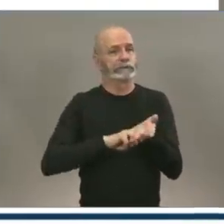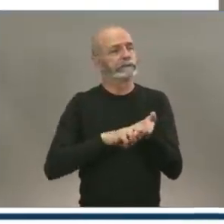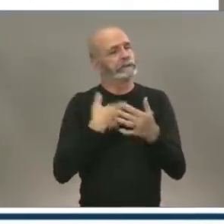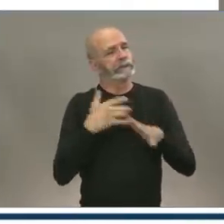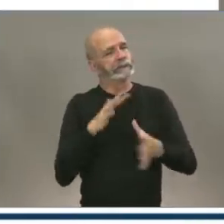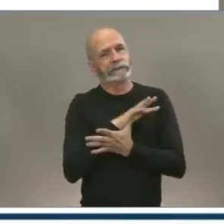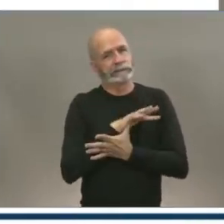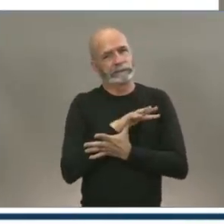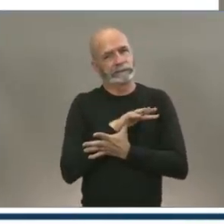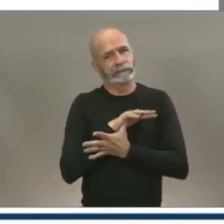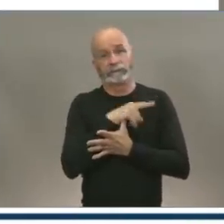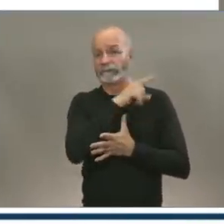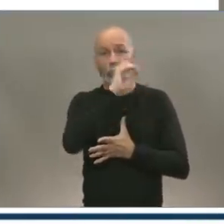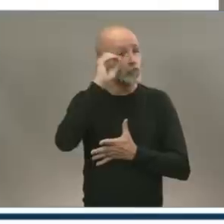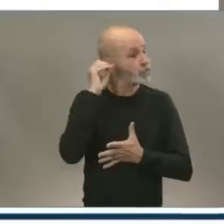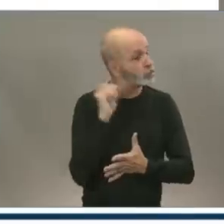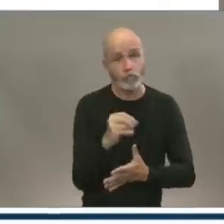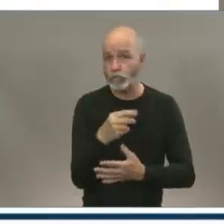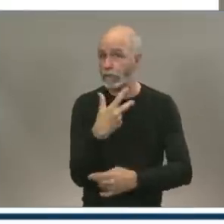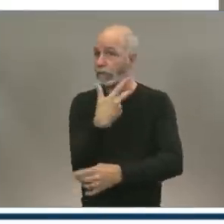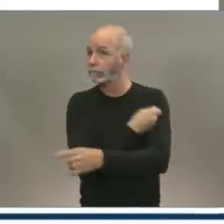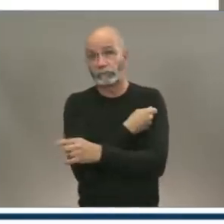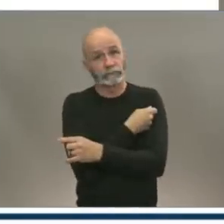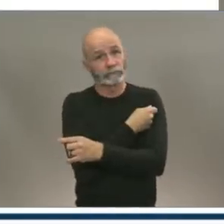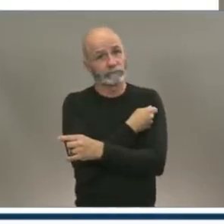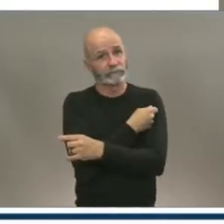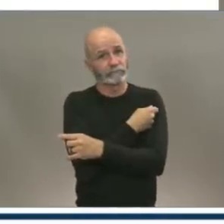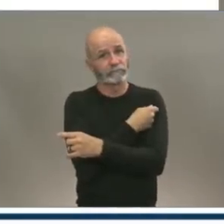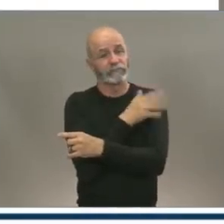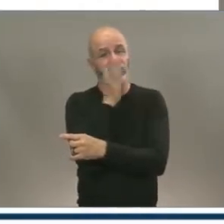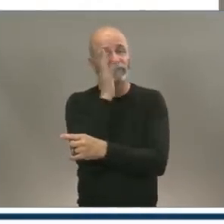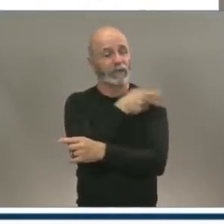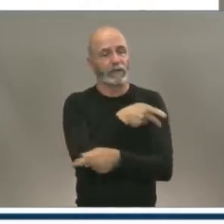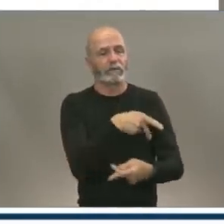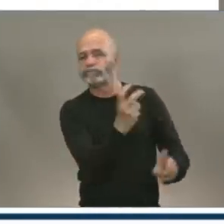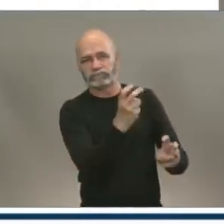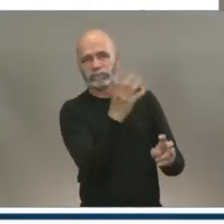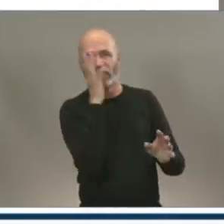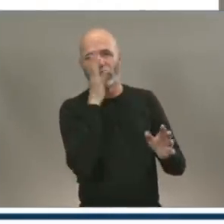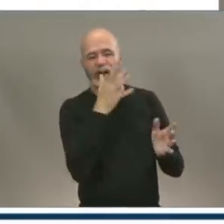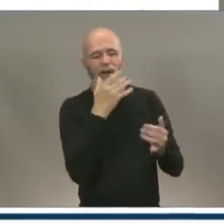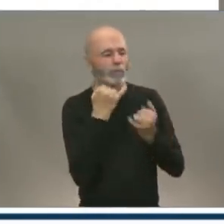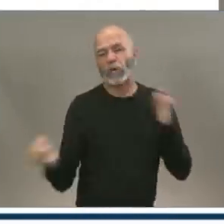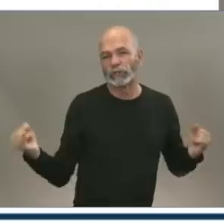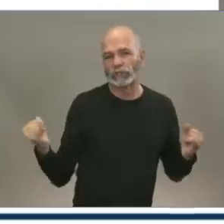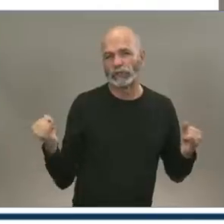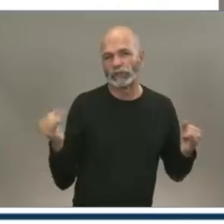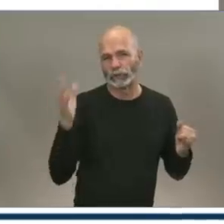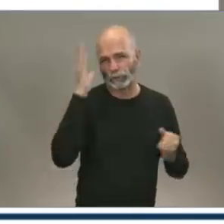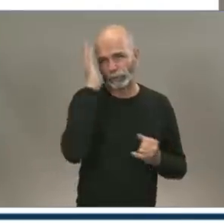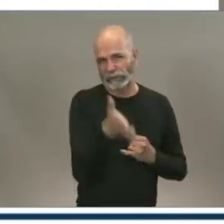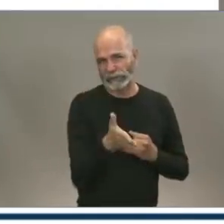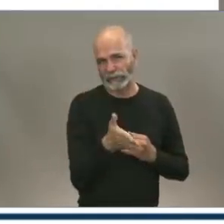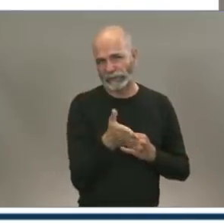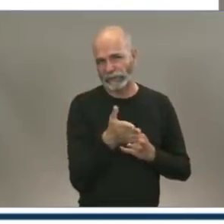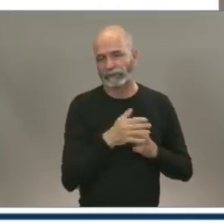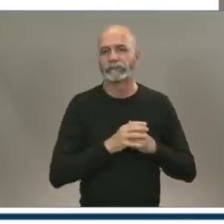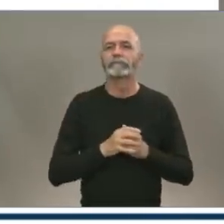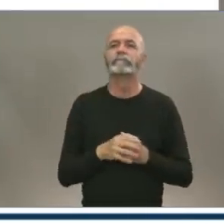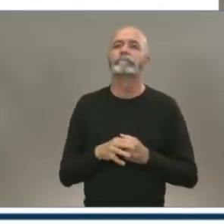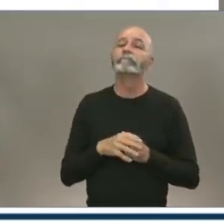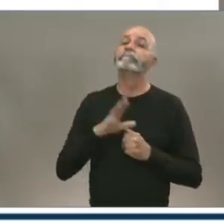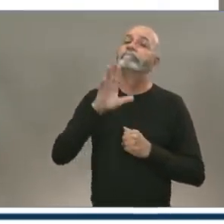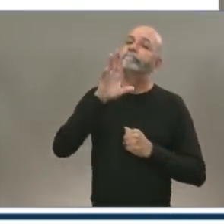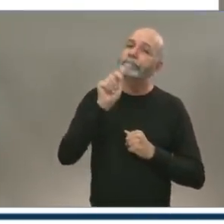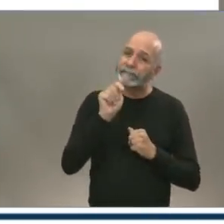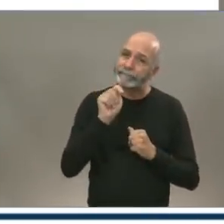without vaccine, it would have been much, much worse. As I've said before, no vaccine or any other medical